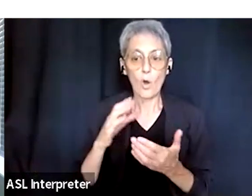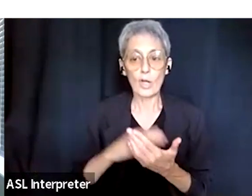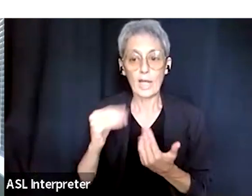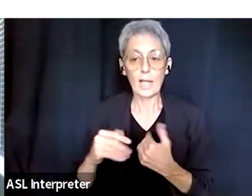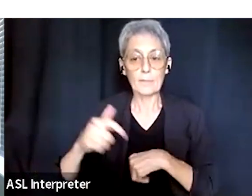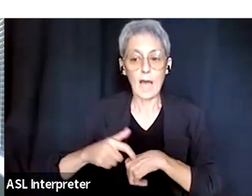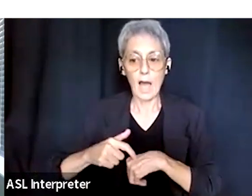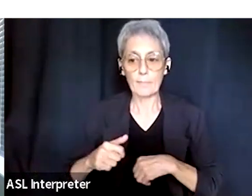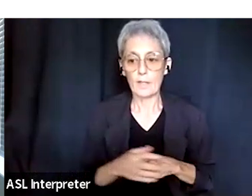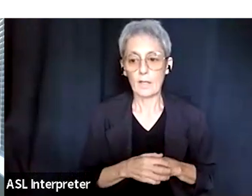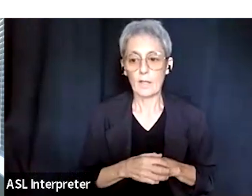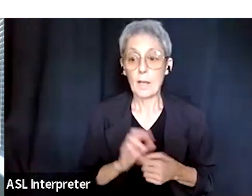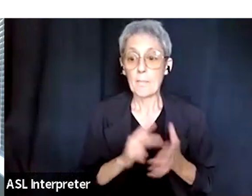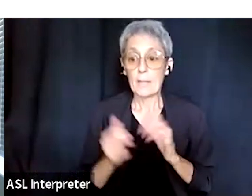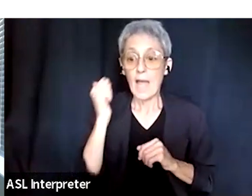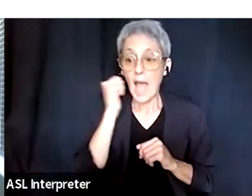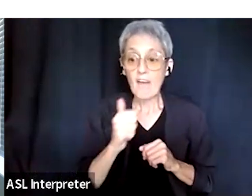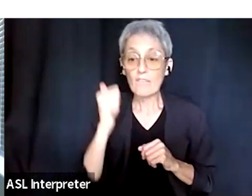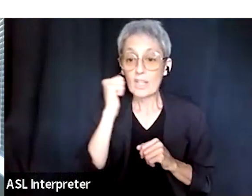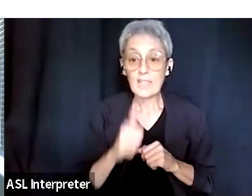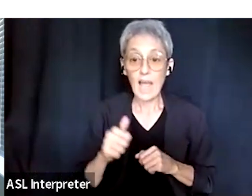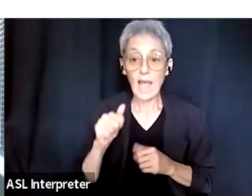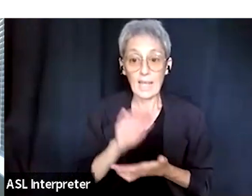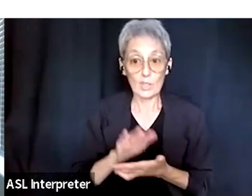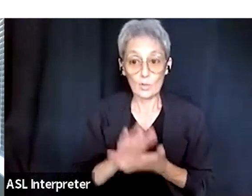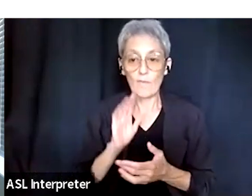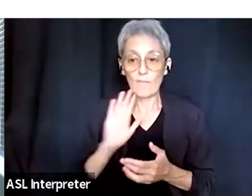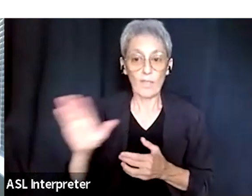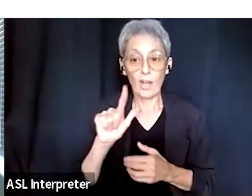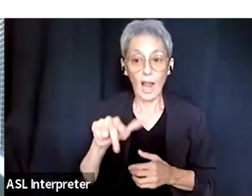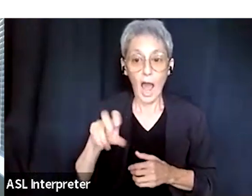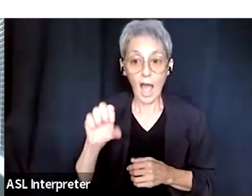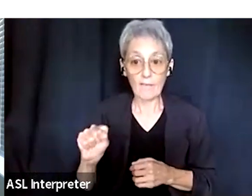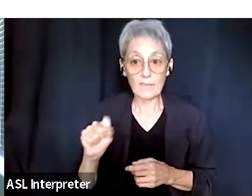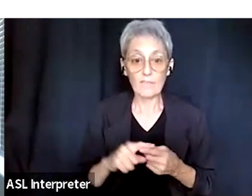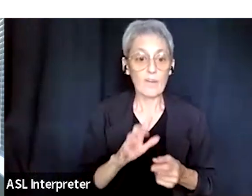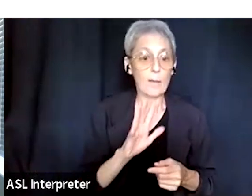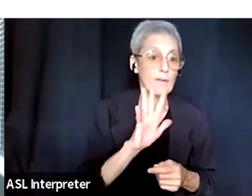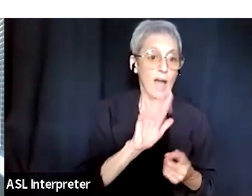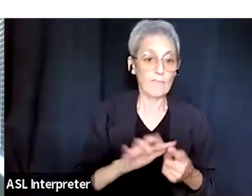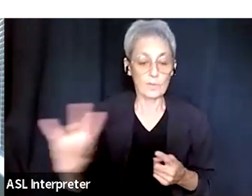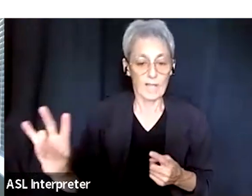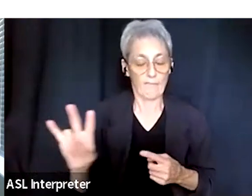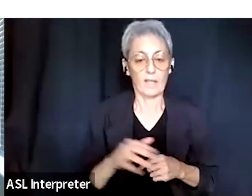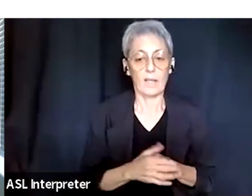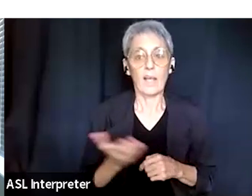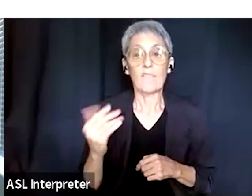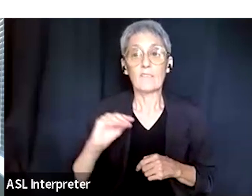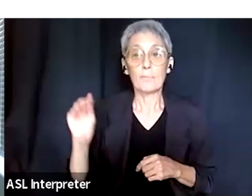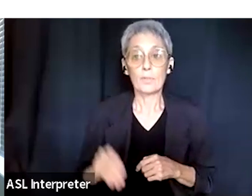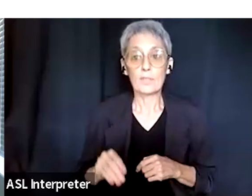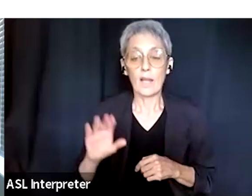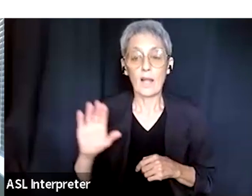is every day in school for their lives from 5 to 7. 15% of their curriculum is synthetic